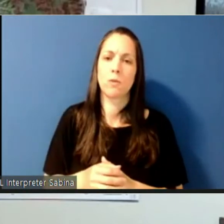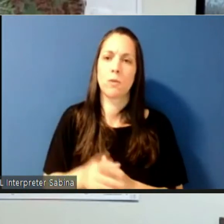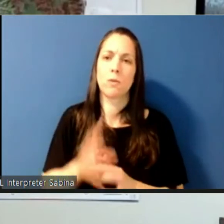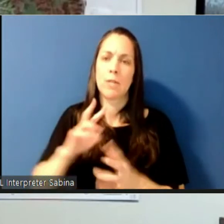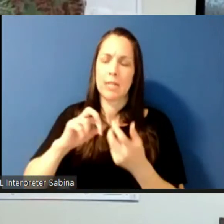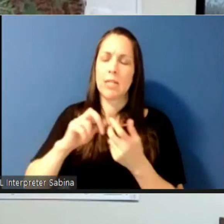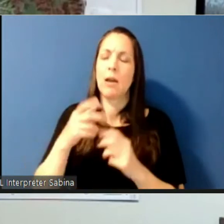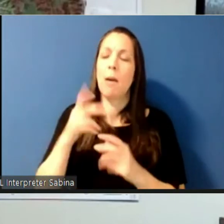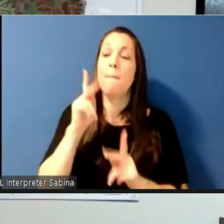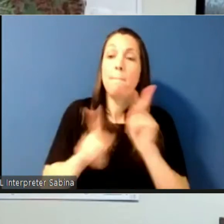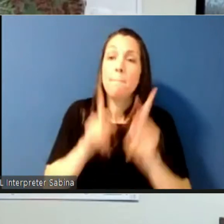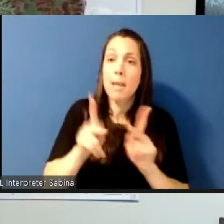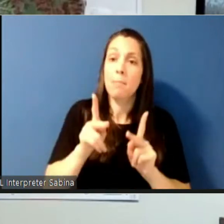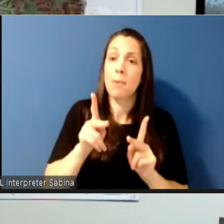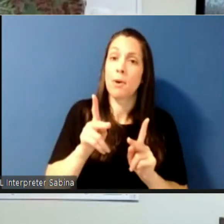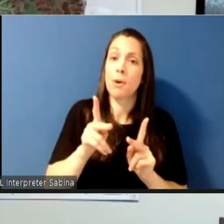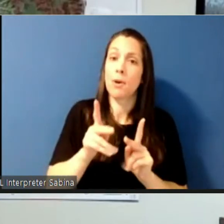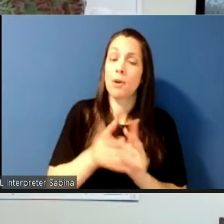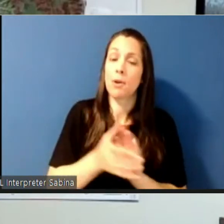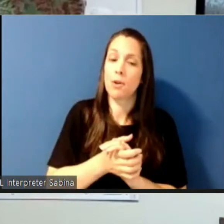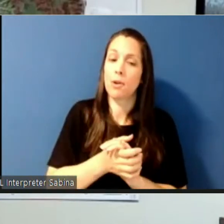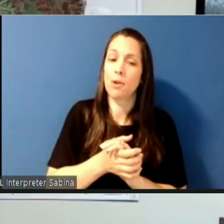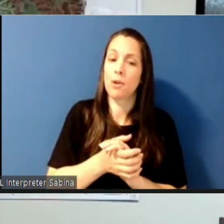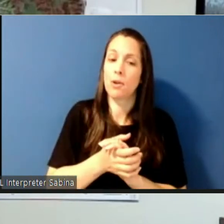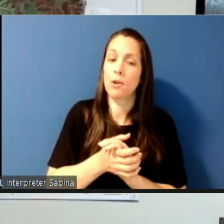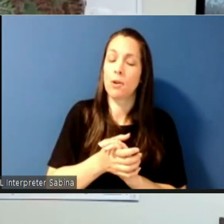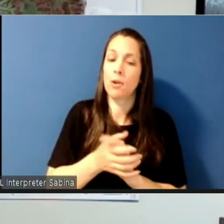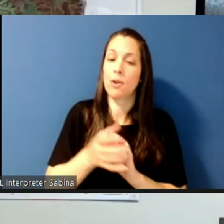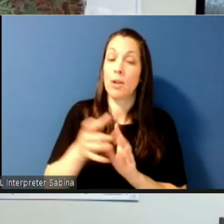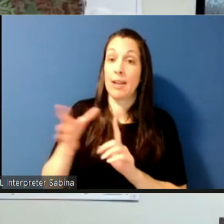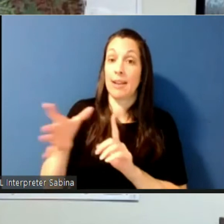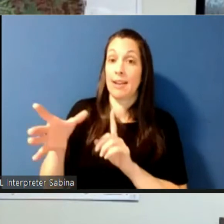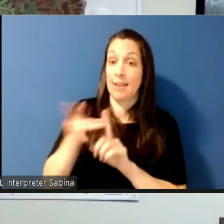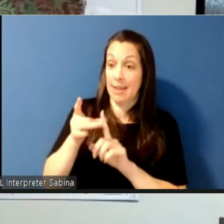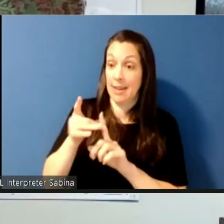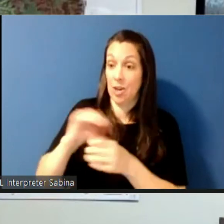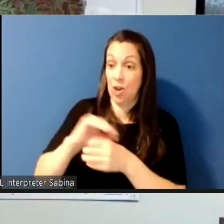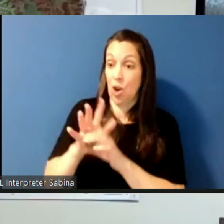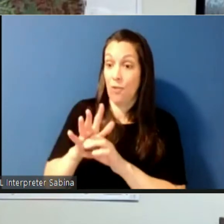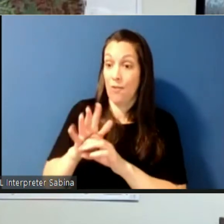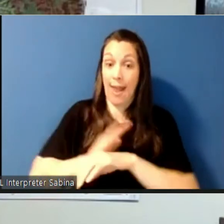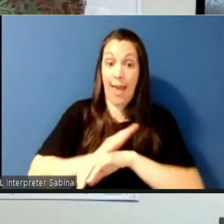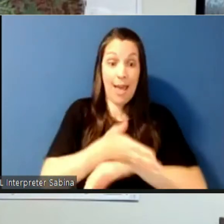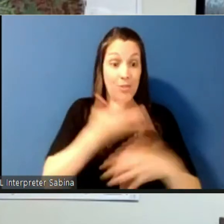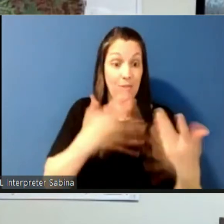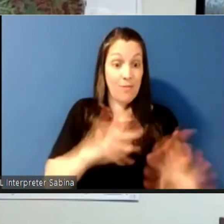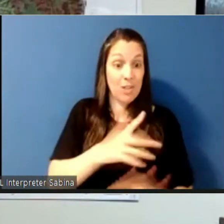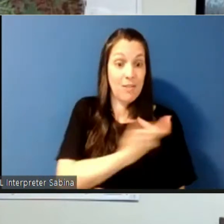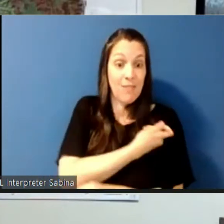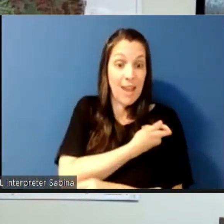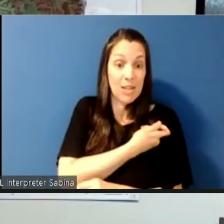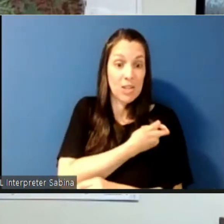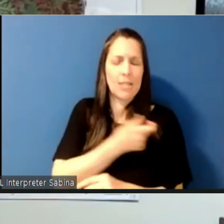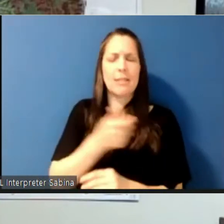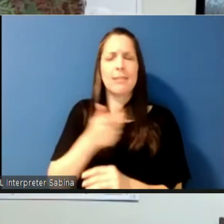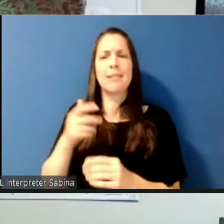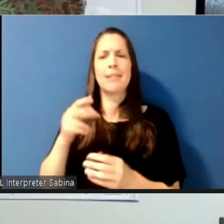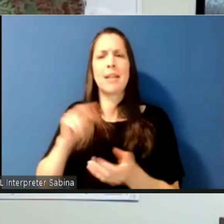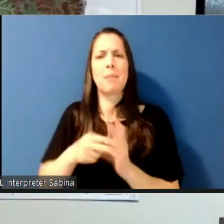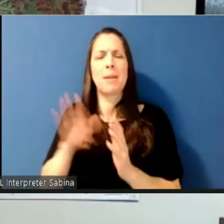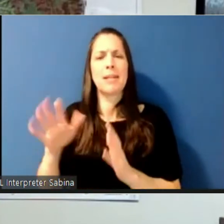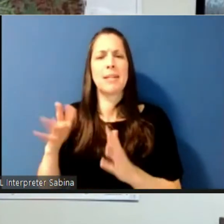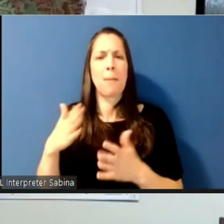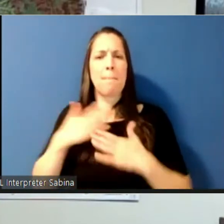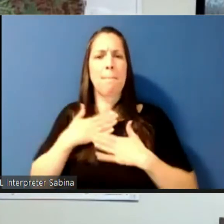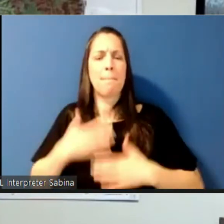people who are getting the illness after vaccination tend to have many more comorbidities, and